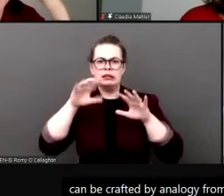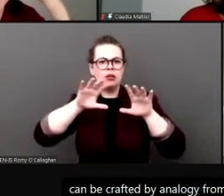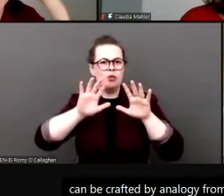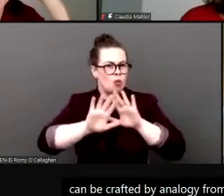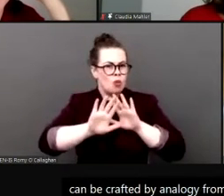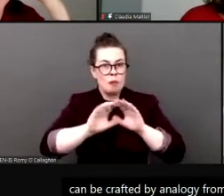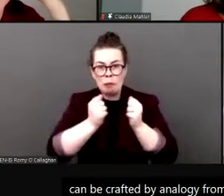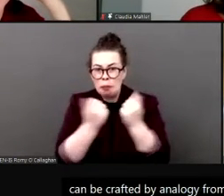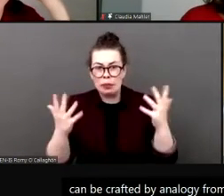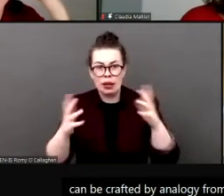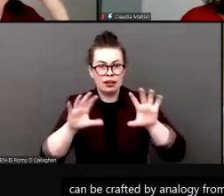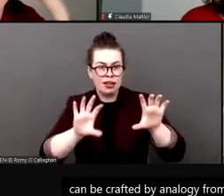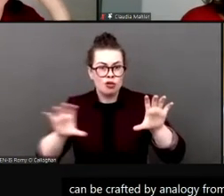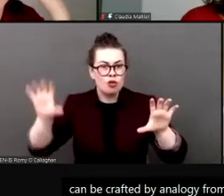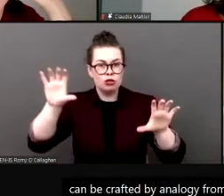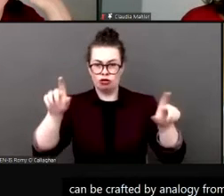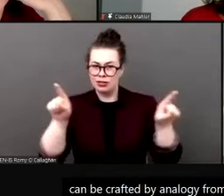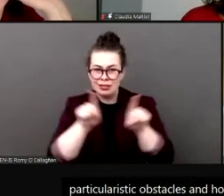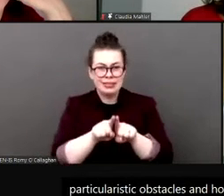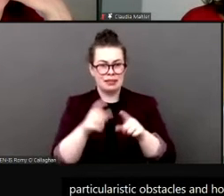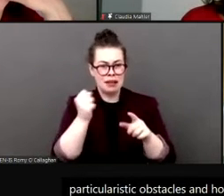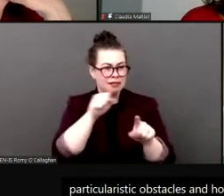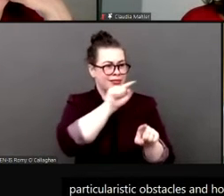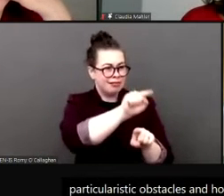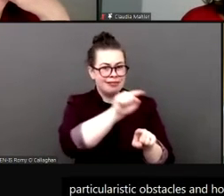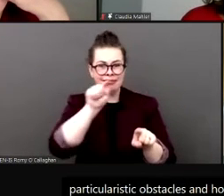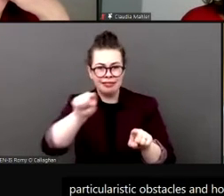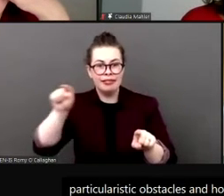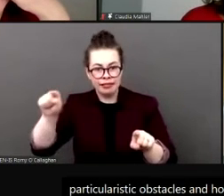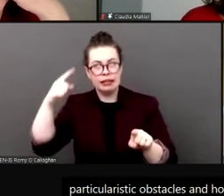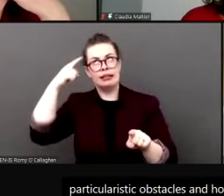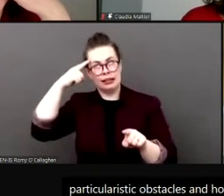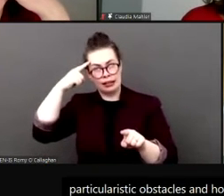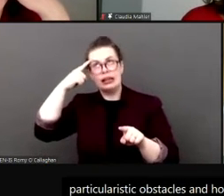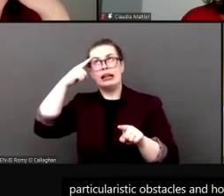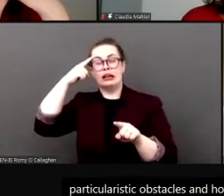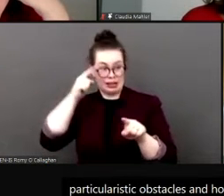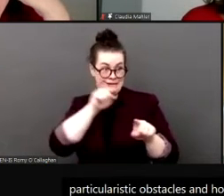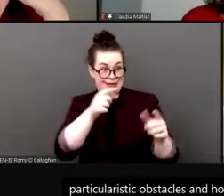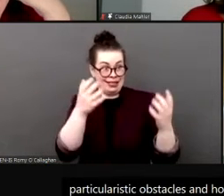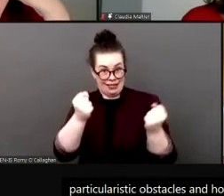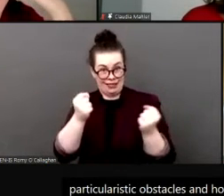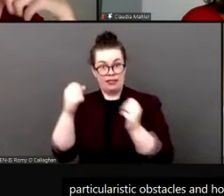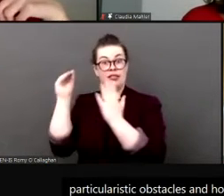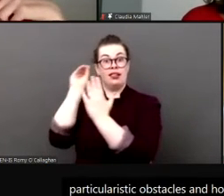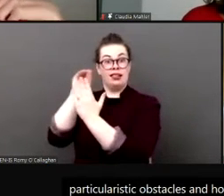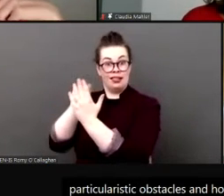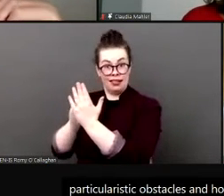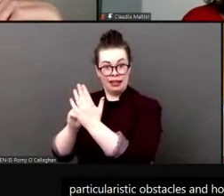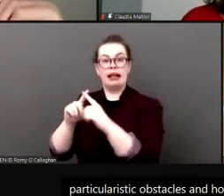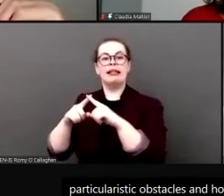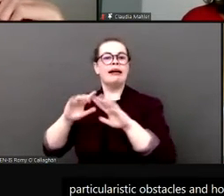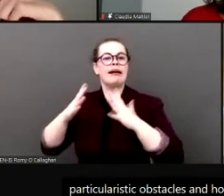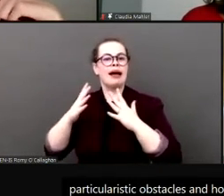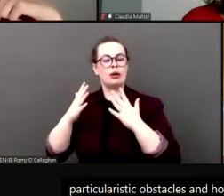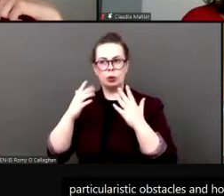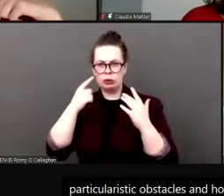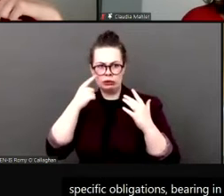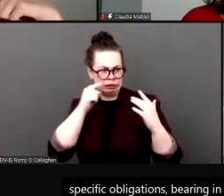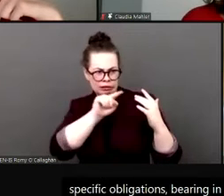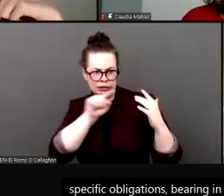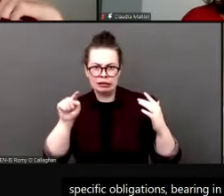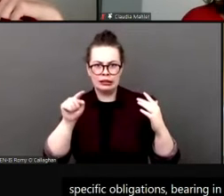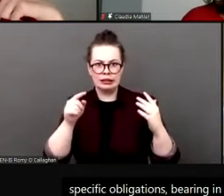be reversed using very specific obligations, bearing in mind that a lot of obligations will be obligations